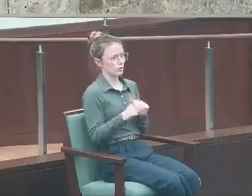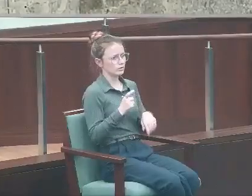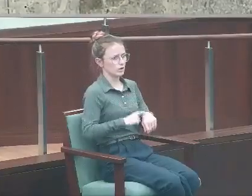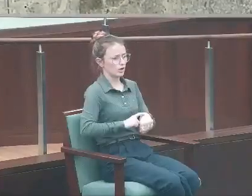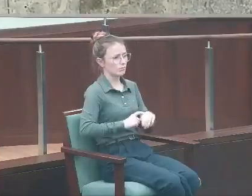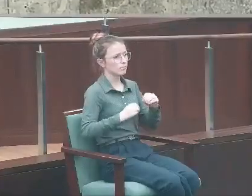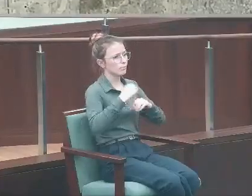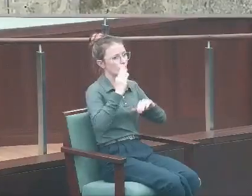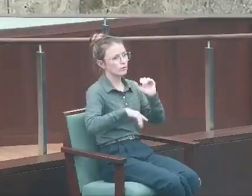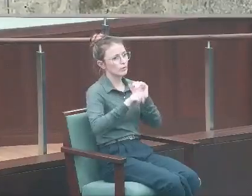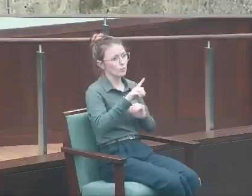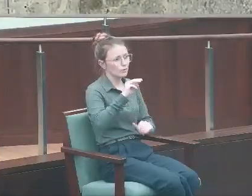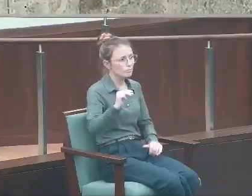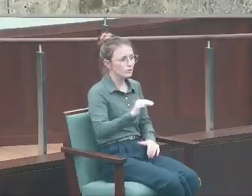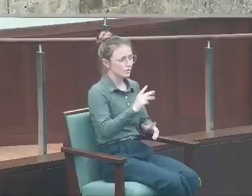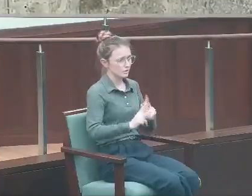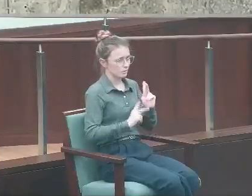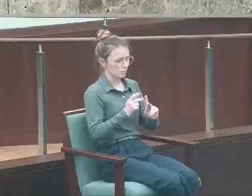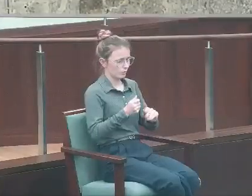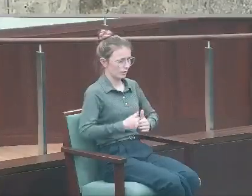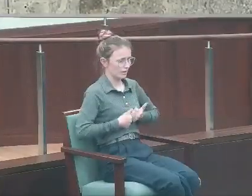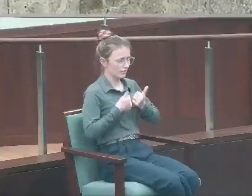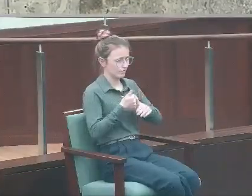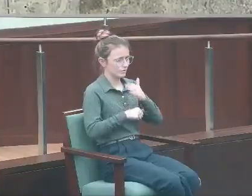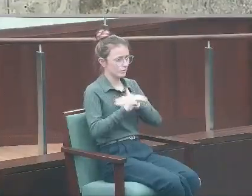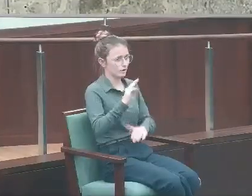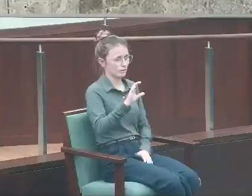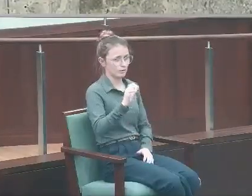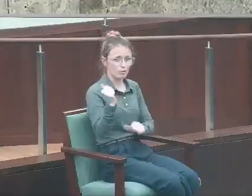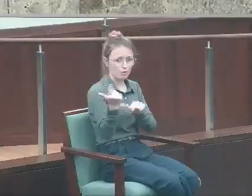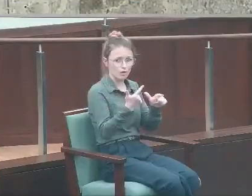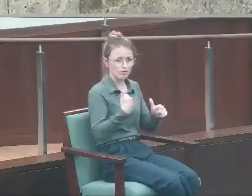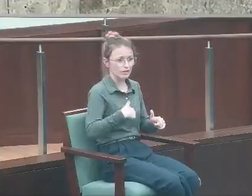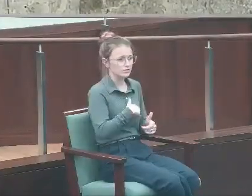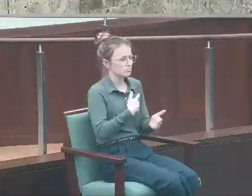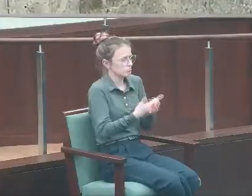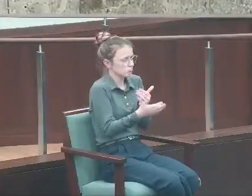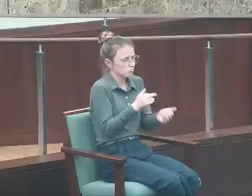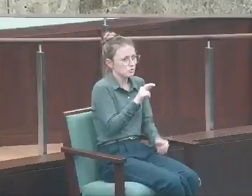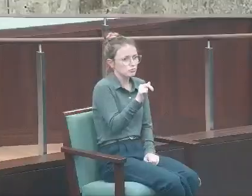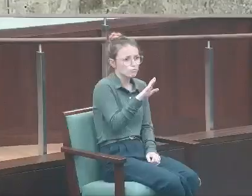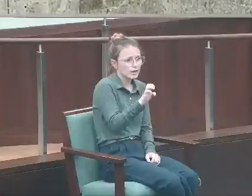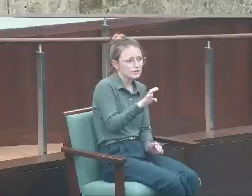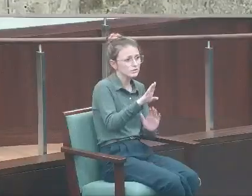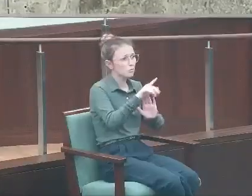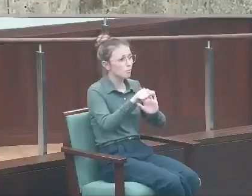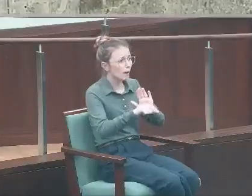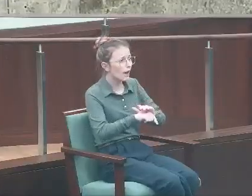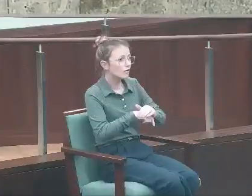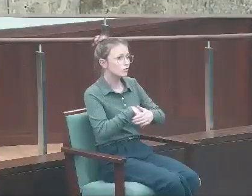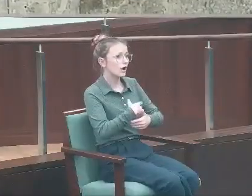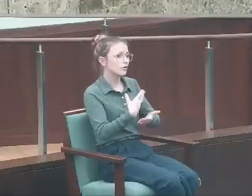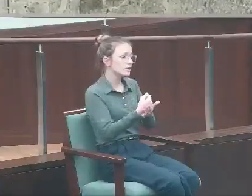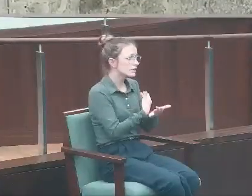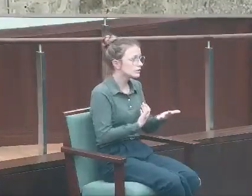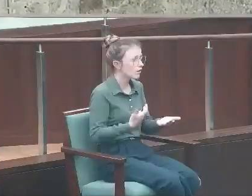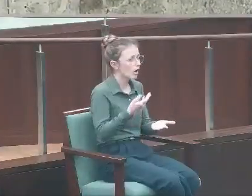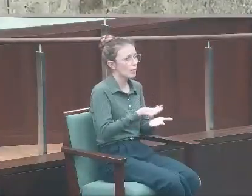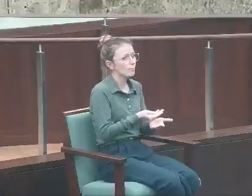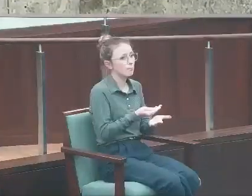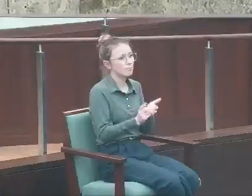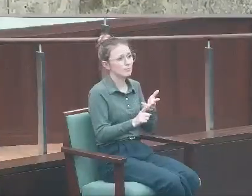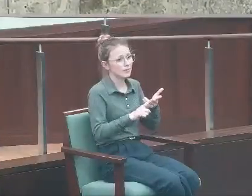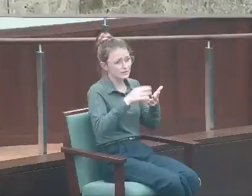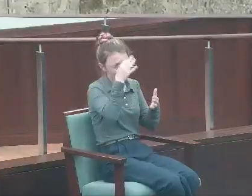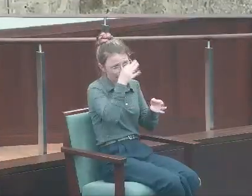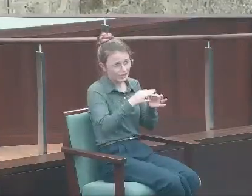million people live in Montgomery County. All of us, regardless of our race, background, income level, or faith,